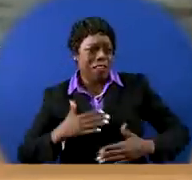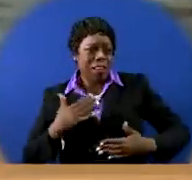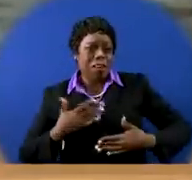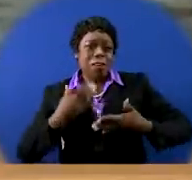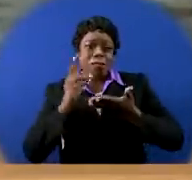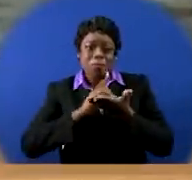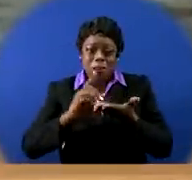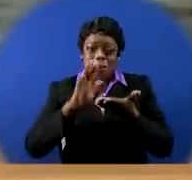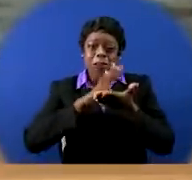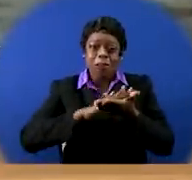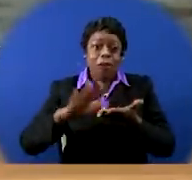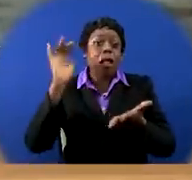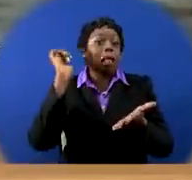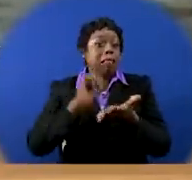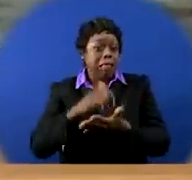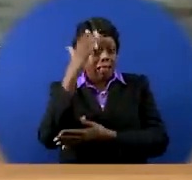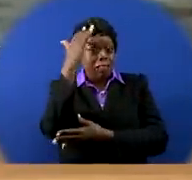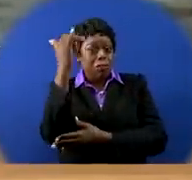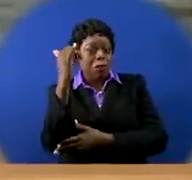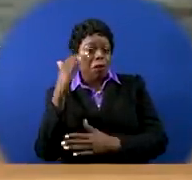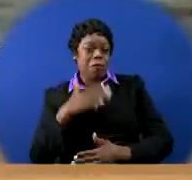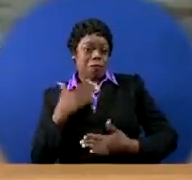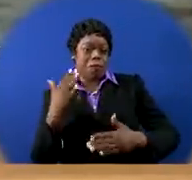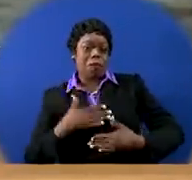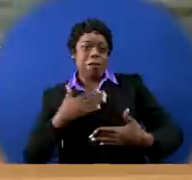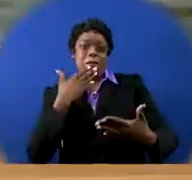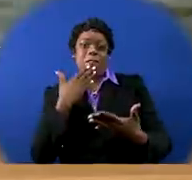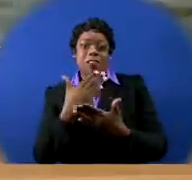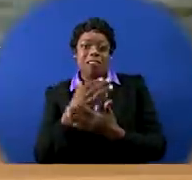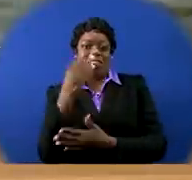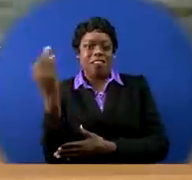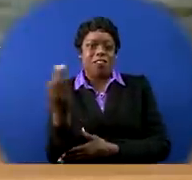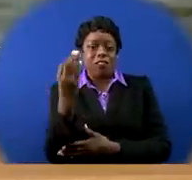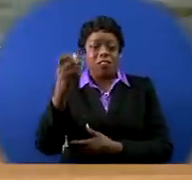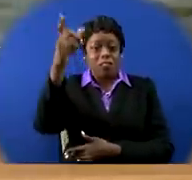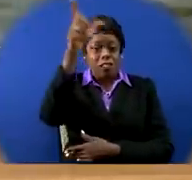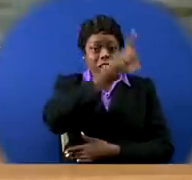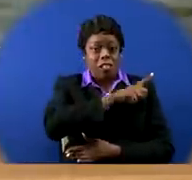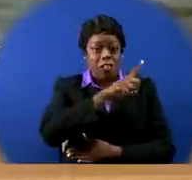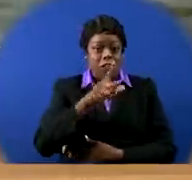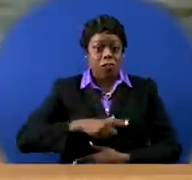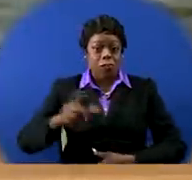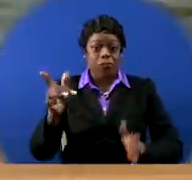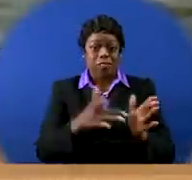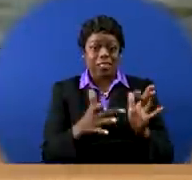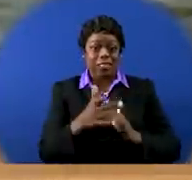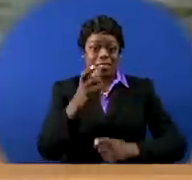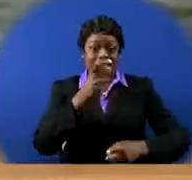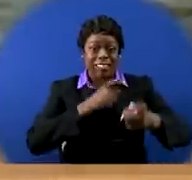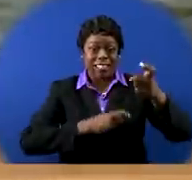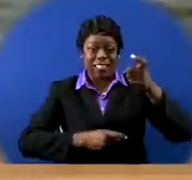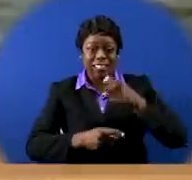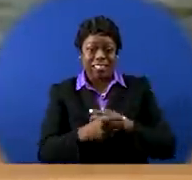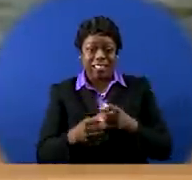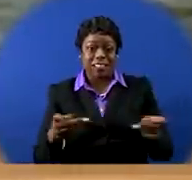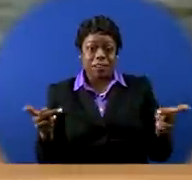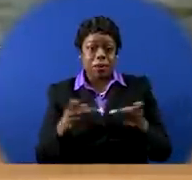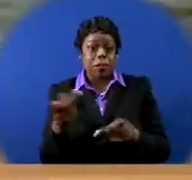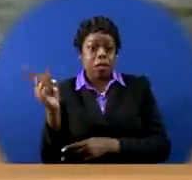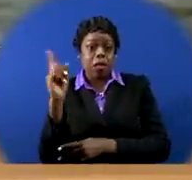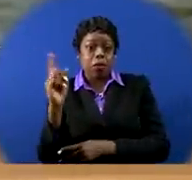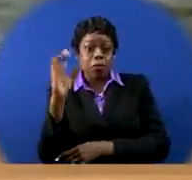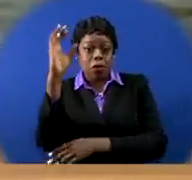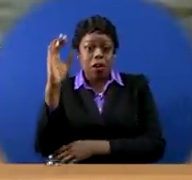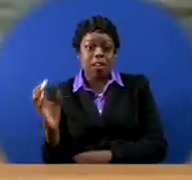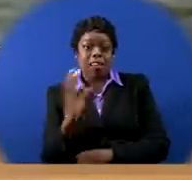get happy on Good Friday. Because the Lord Jesus took our place at Calvary, took all of our sins into his